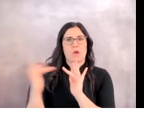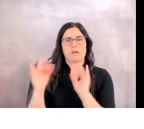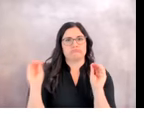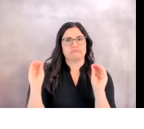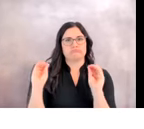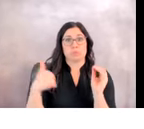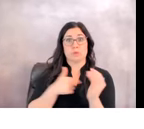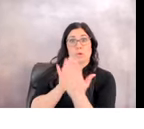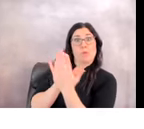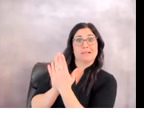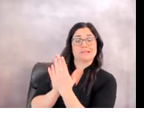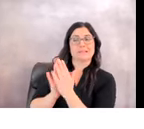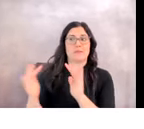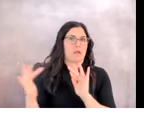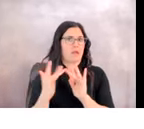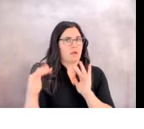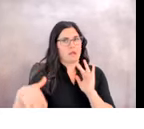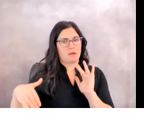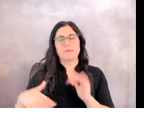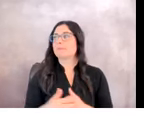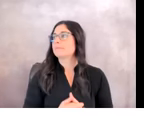to the requests.